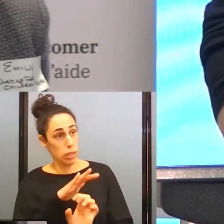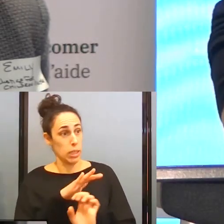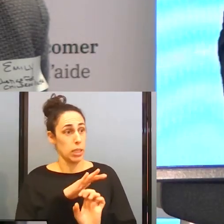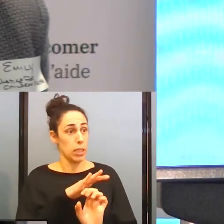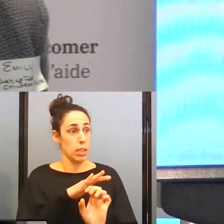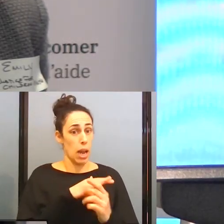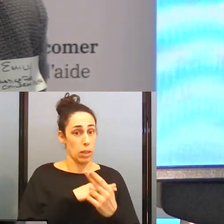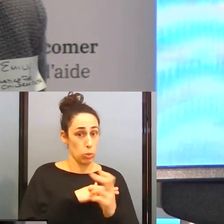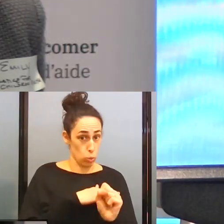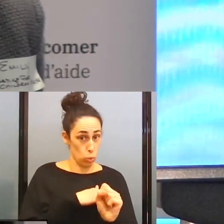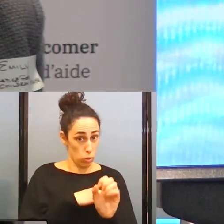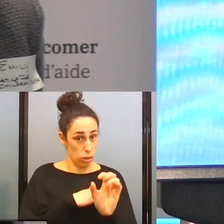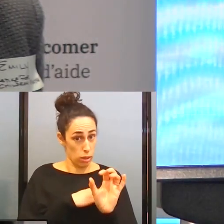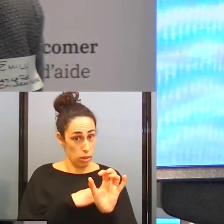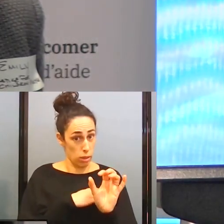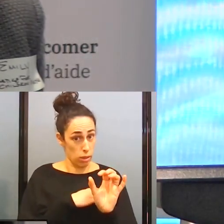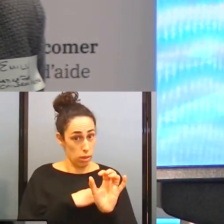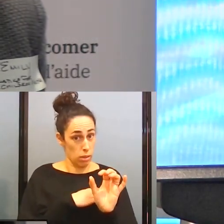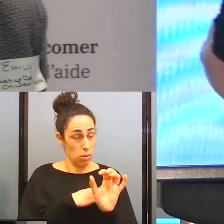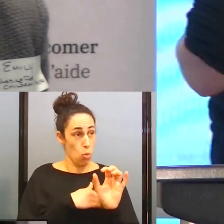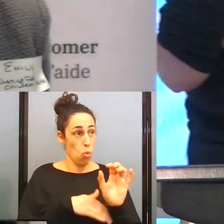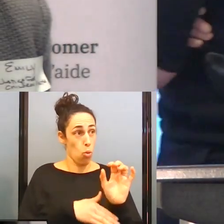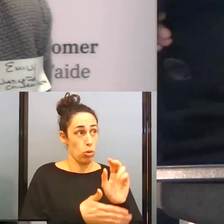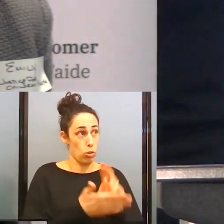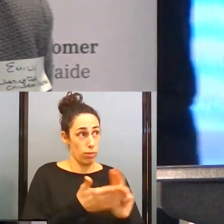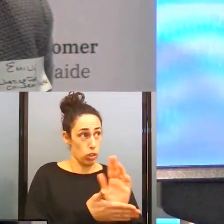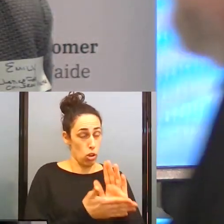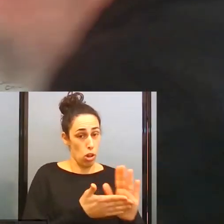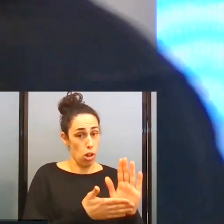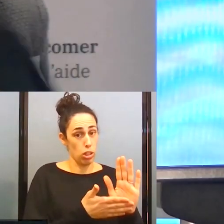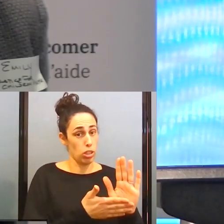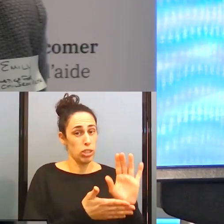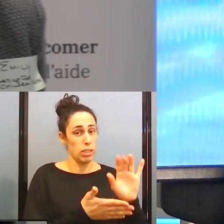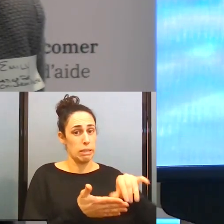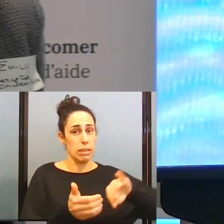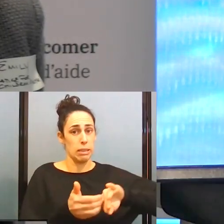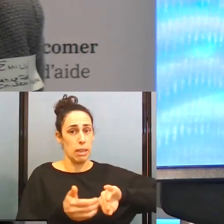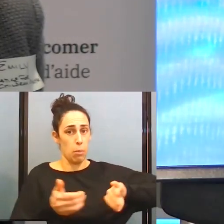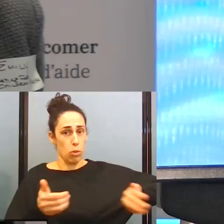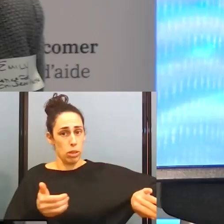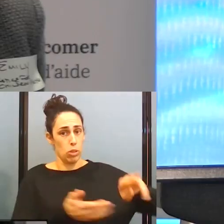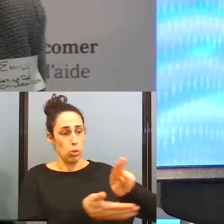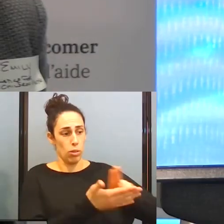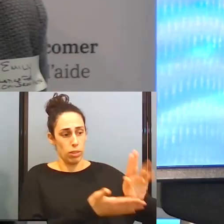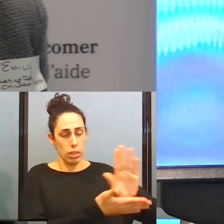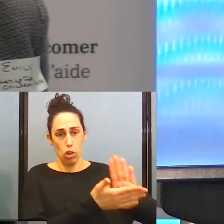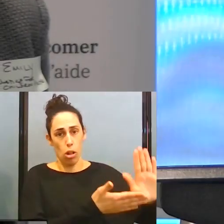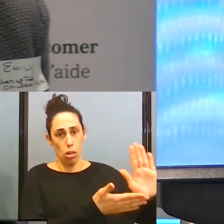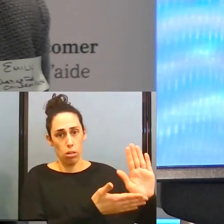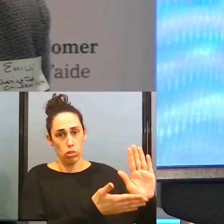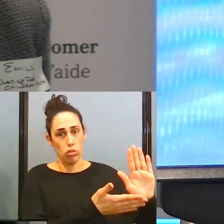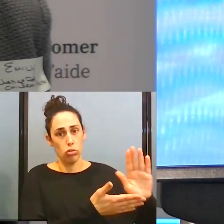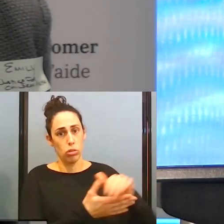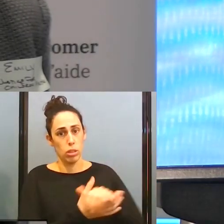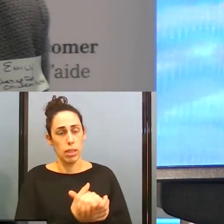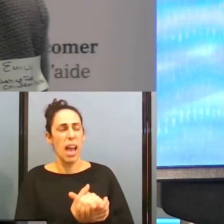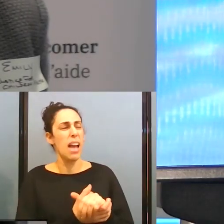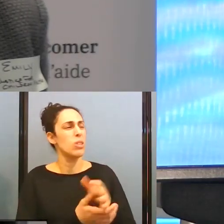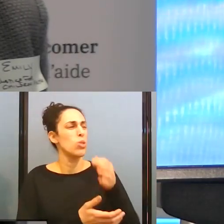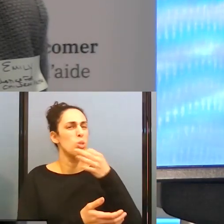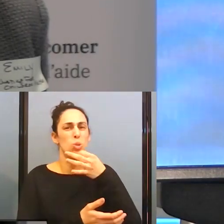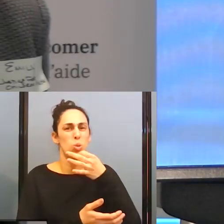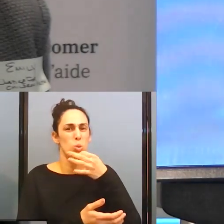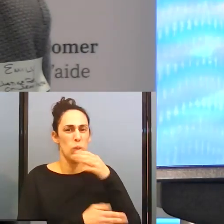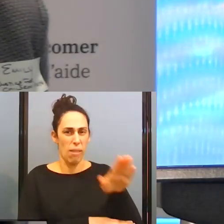Post-secondary fees would be a whole different sort of kettle of fish, and I think when the